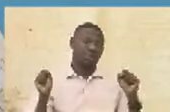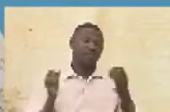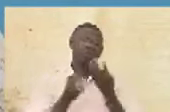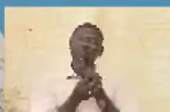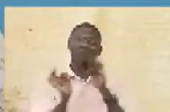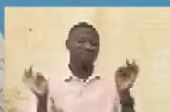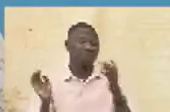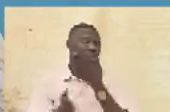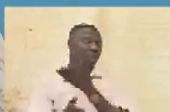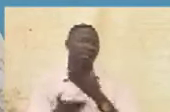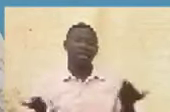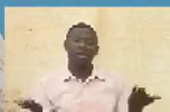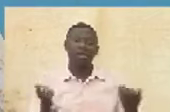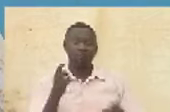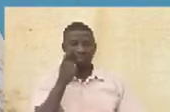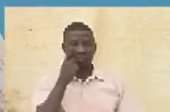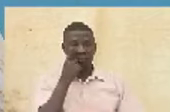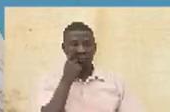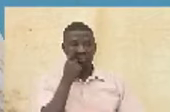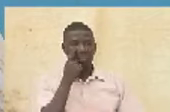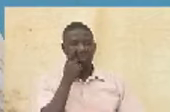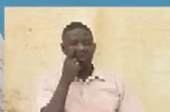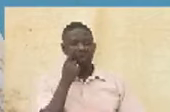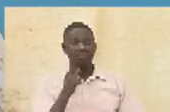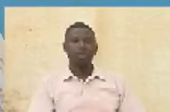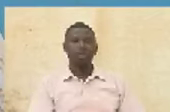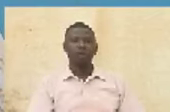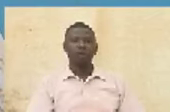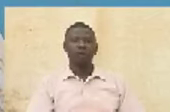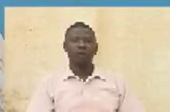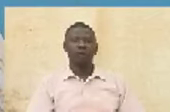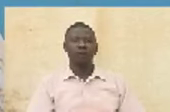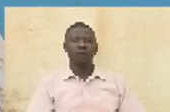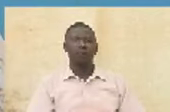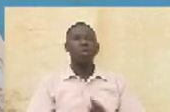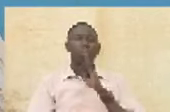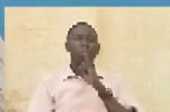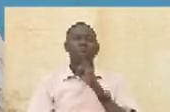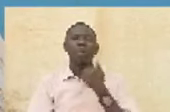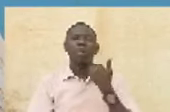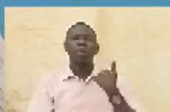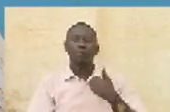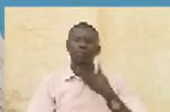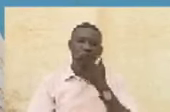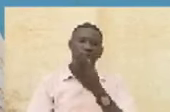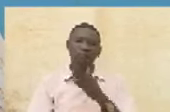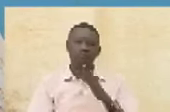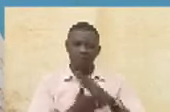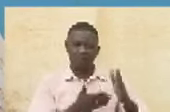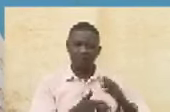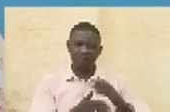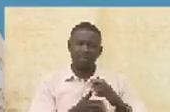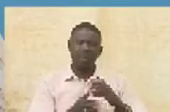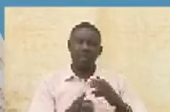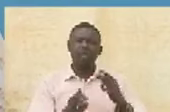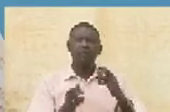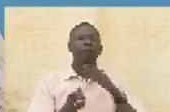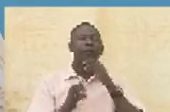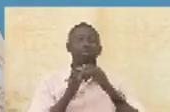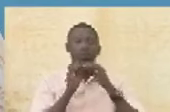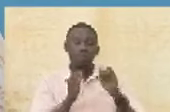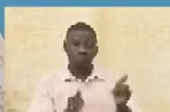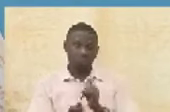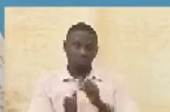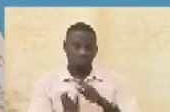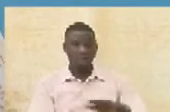Who were the people that, apart from the witch hunters who you say were there? Jumalam molde ninga bota bua de balala melu iko